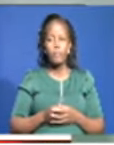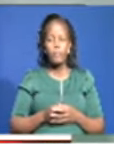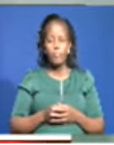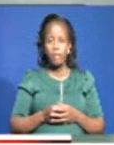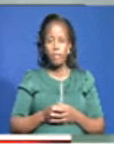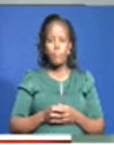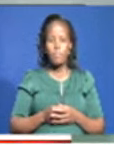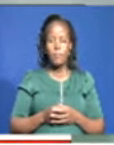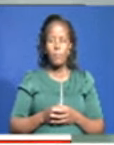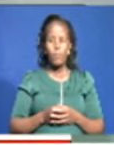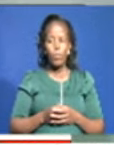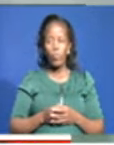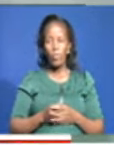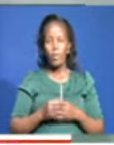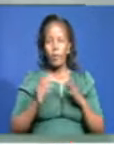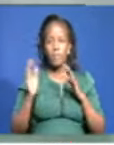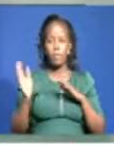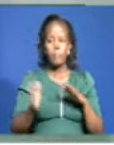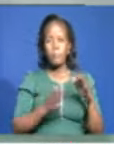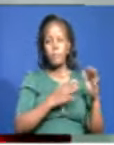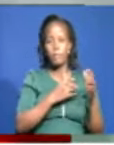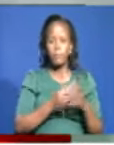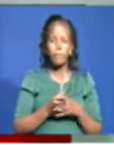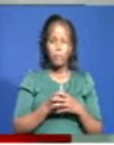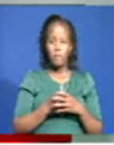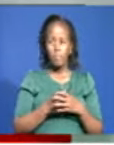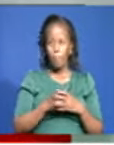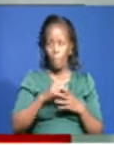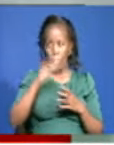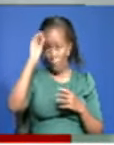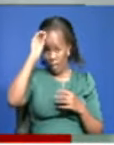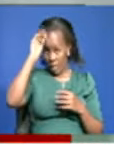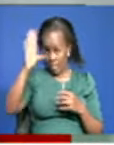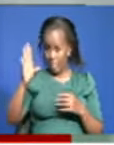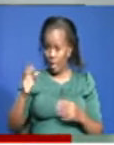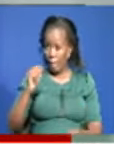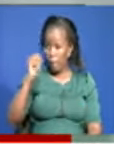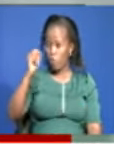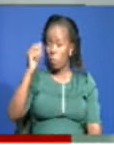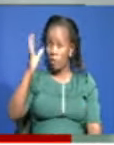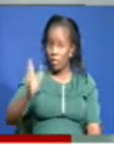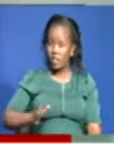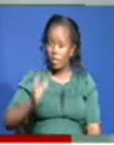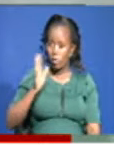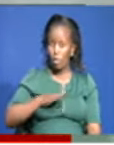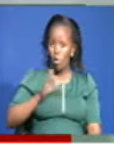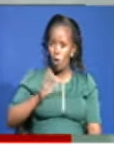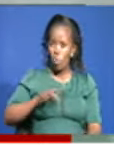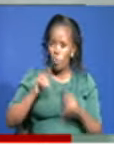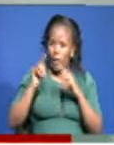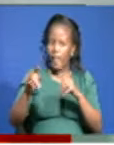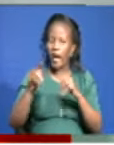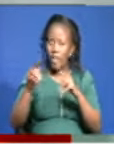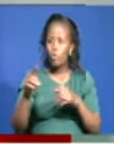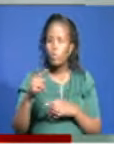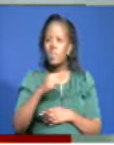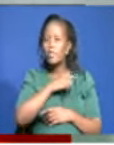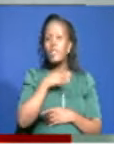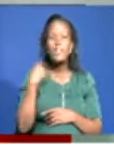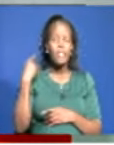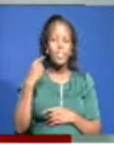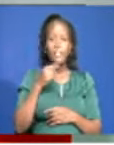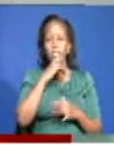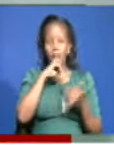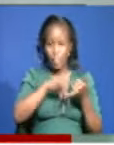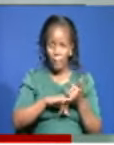All right, now moving on. A Kiambu politician, Gladys Chania, accused of orchestrating the murder of her tycoon husband, will now